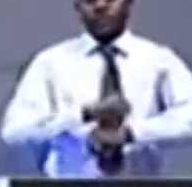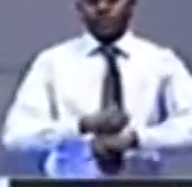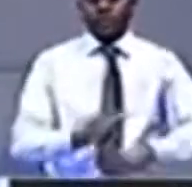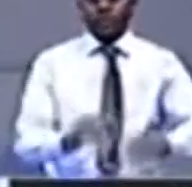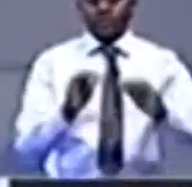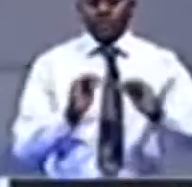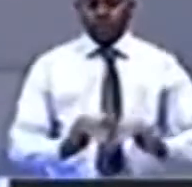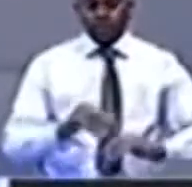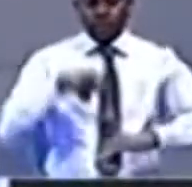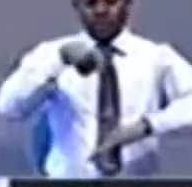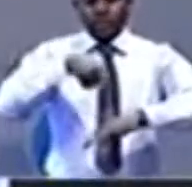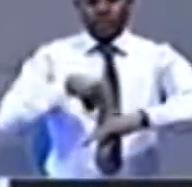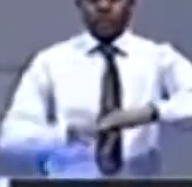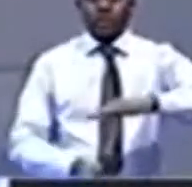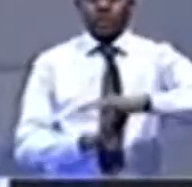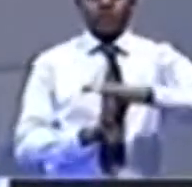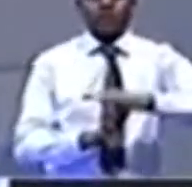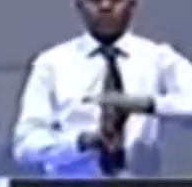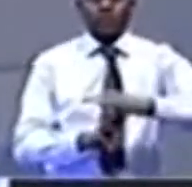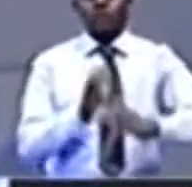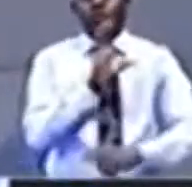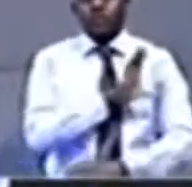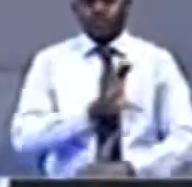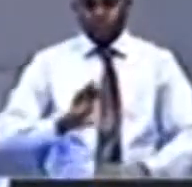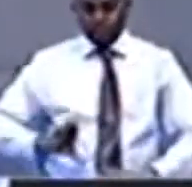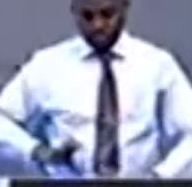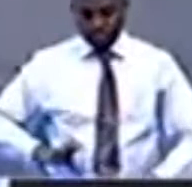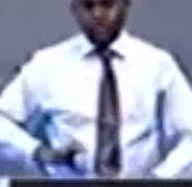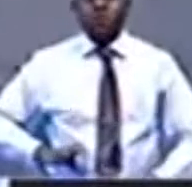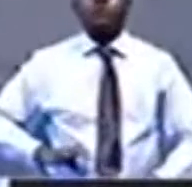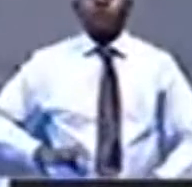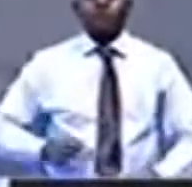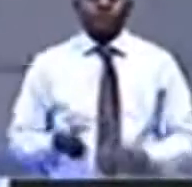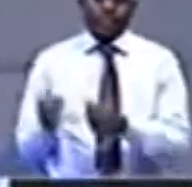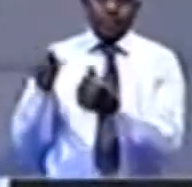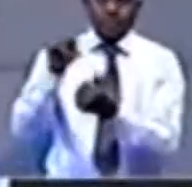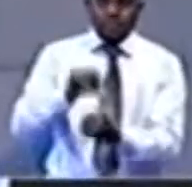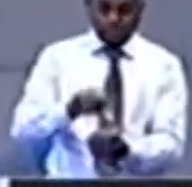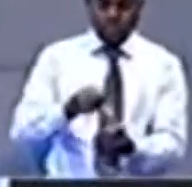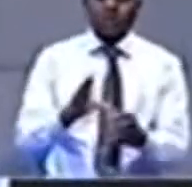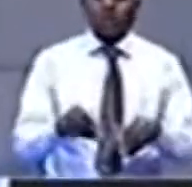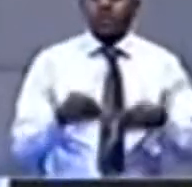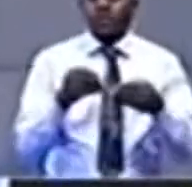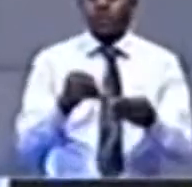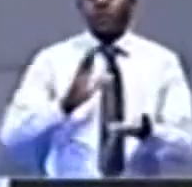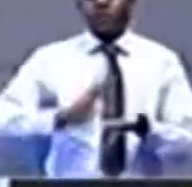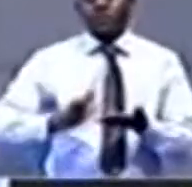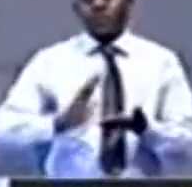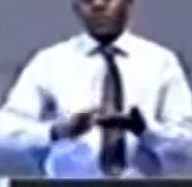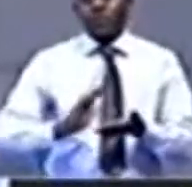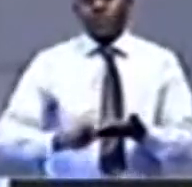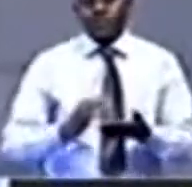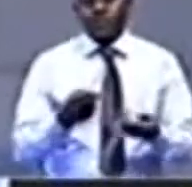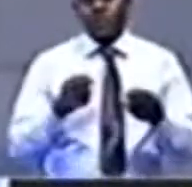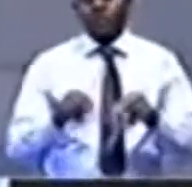In more stories, Namirembe Christian Fellowship Professor Simeon Kayiwa has re-baptized and provided repentance ceremonies